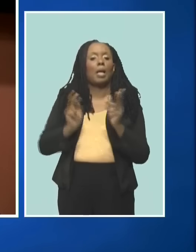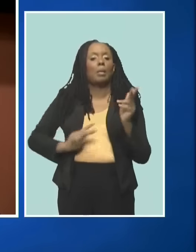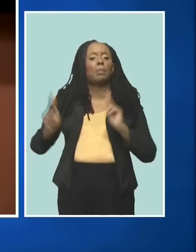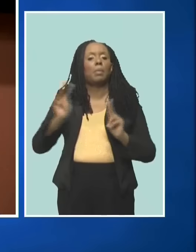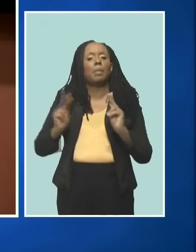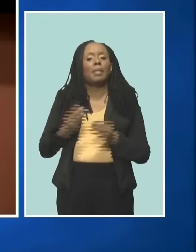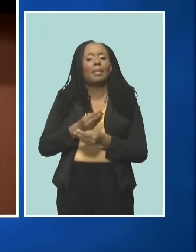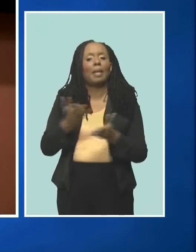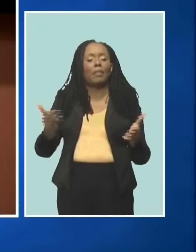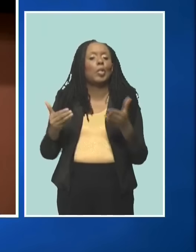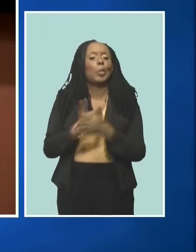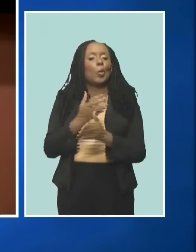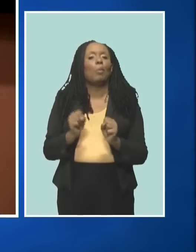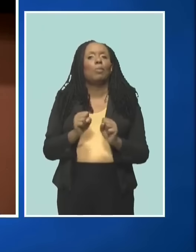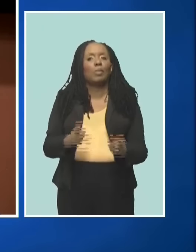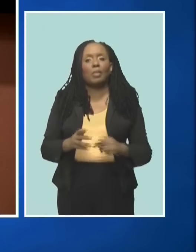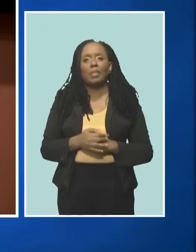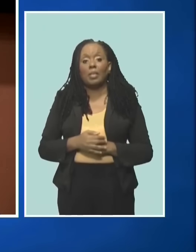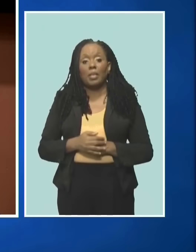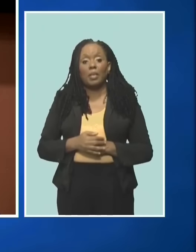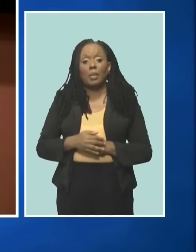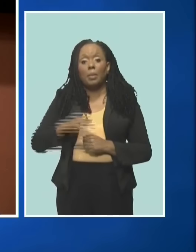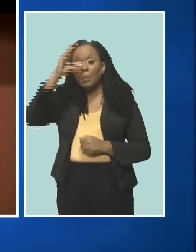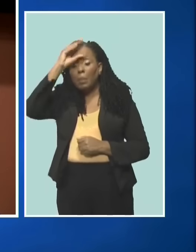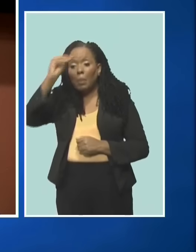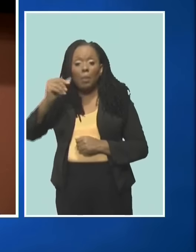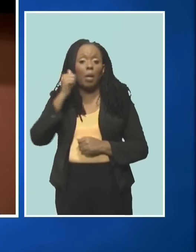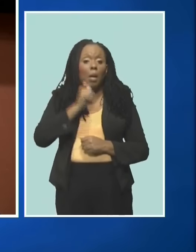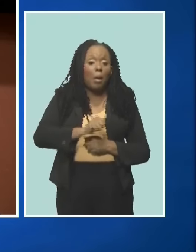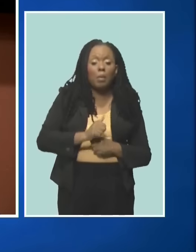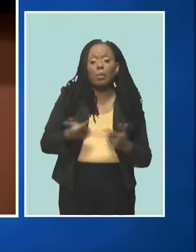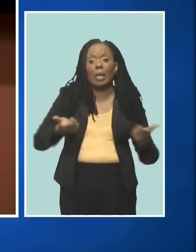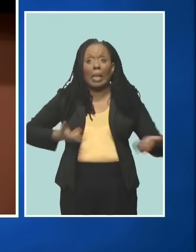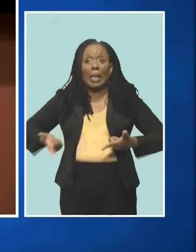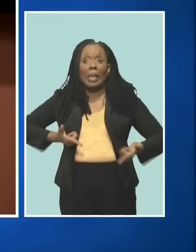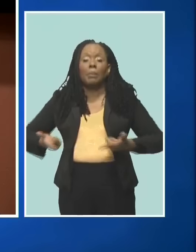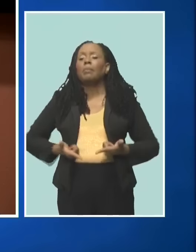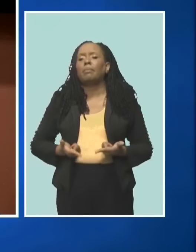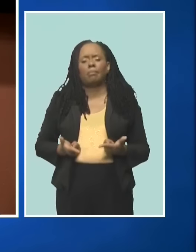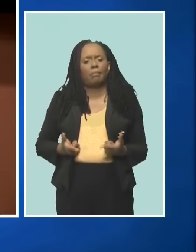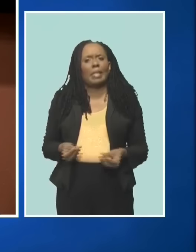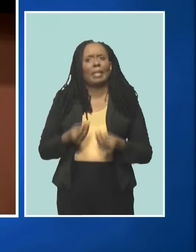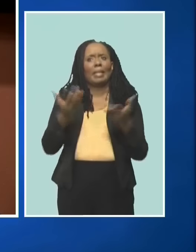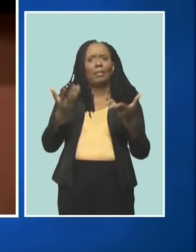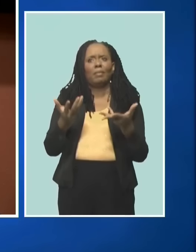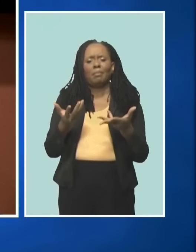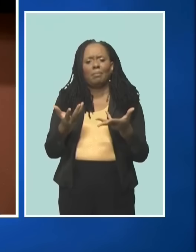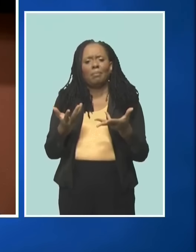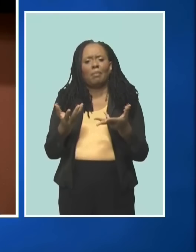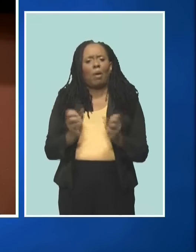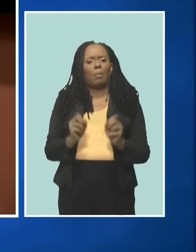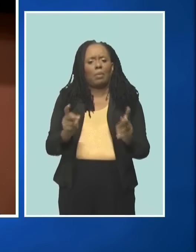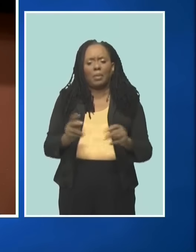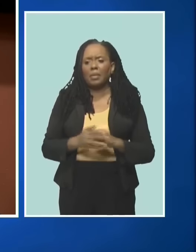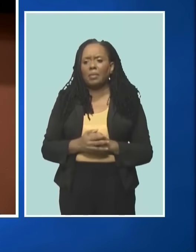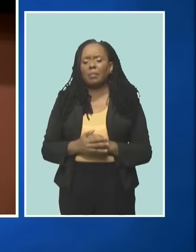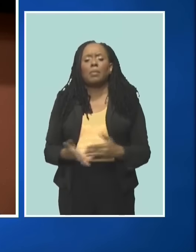blocks across this country and females who lie across the blocks. We have a block committee in